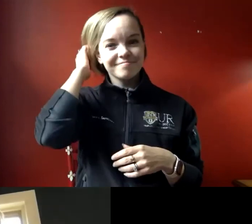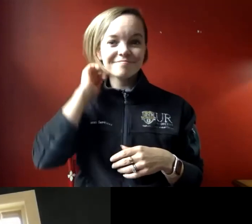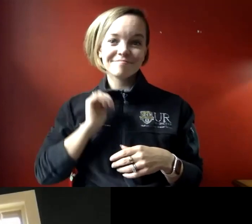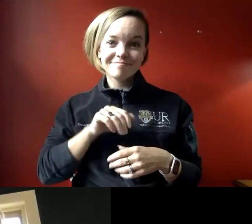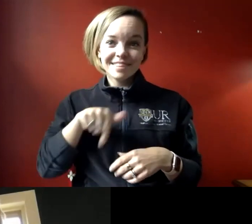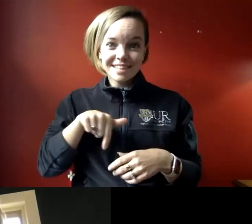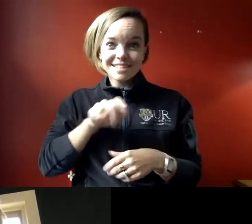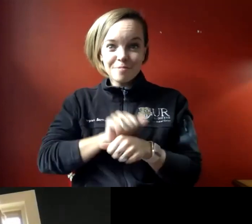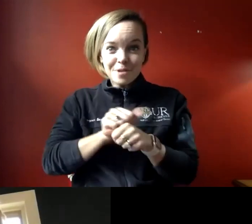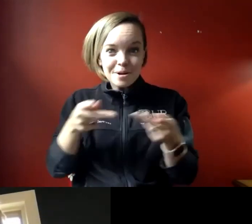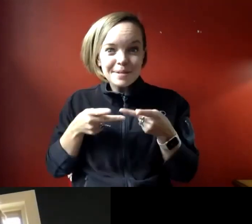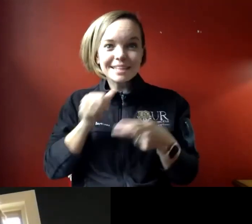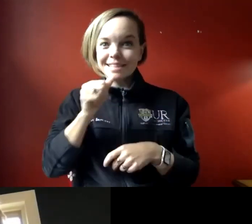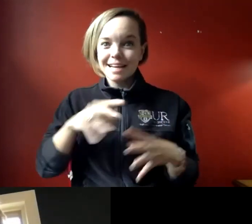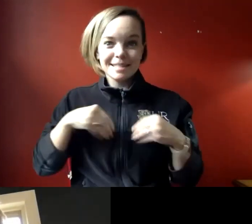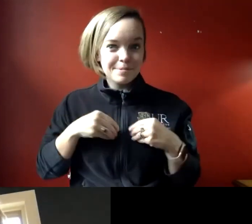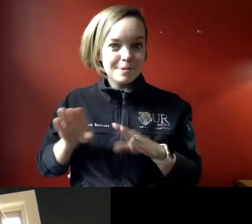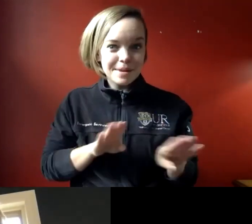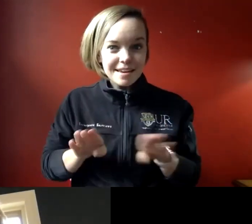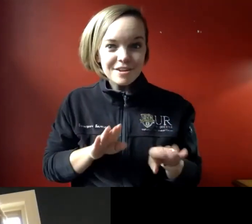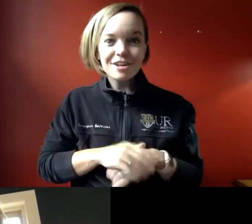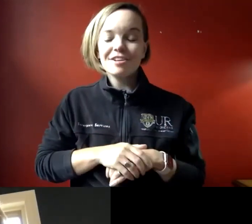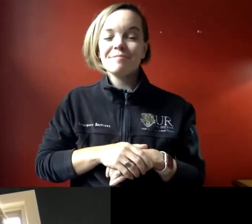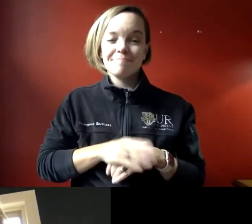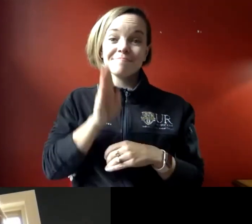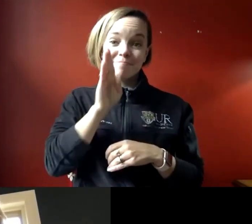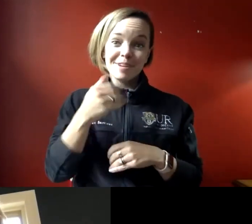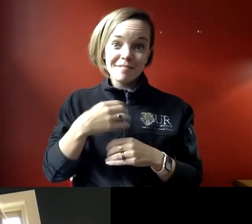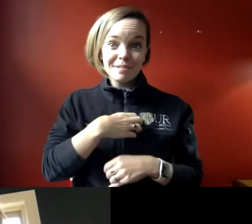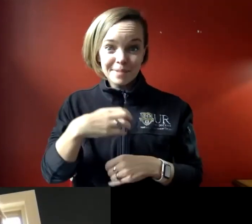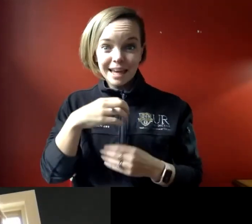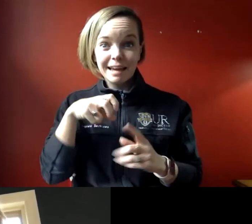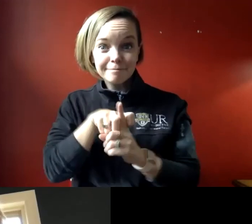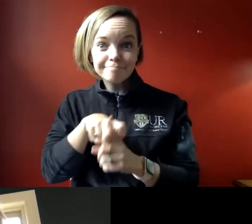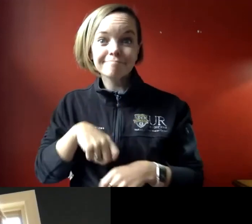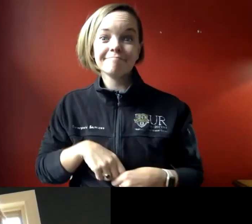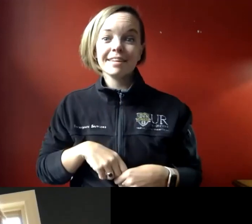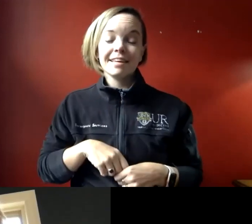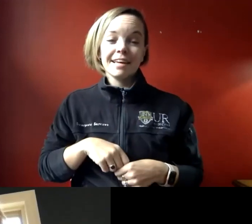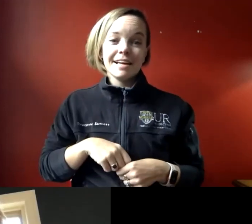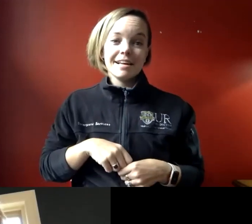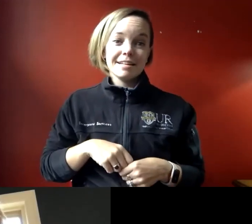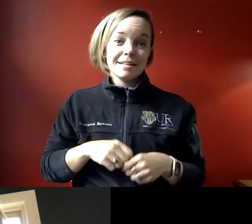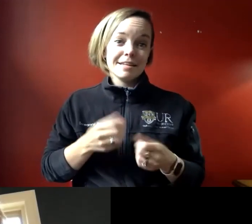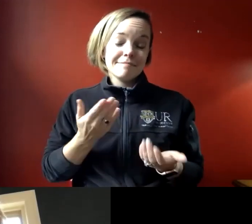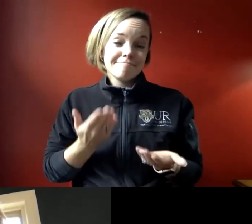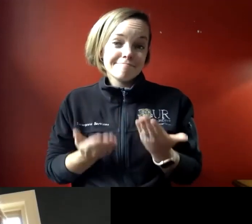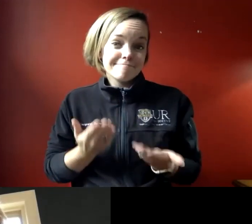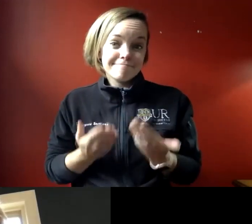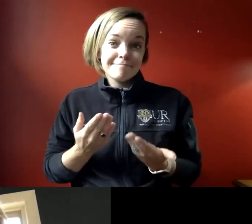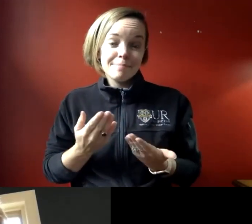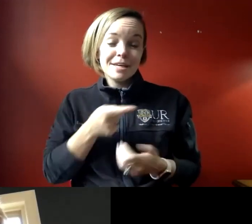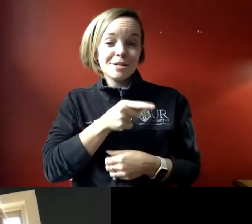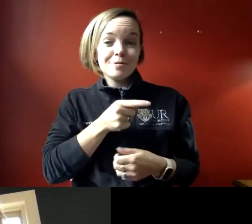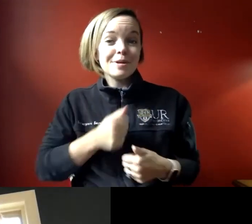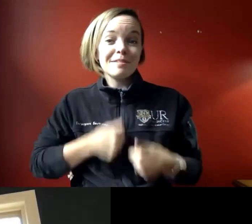workplace. This is not acceptable. There is going to be a complaint. It's possible that we're living in different